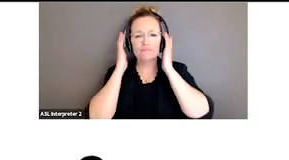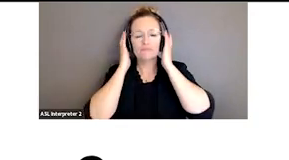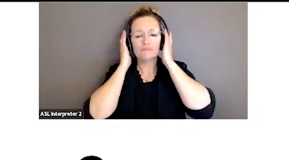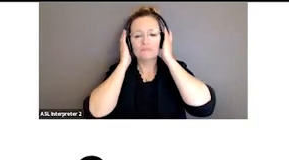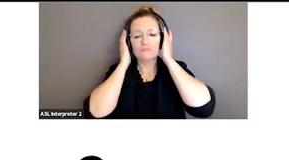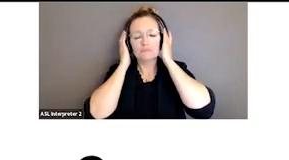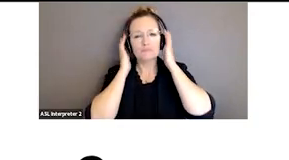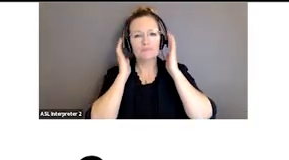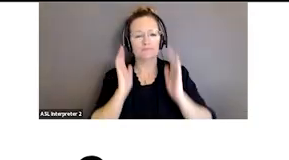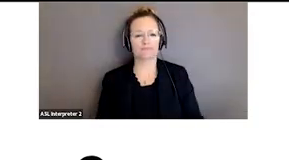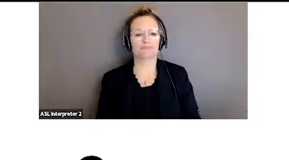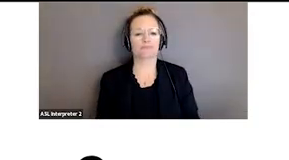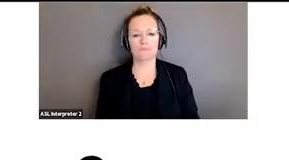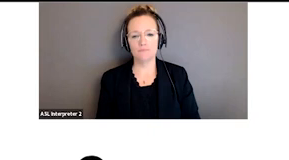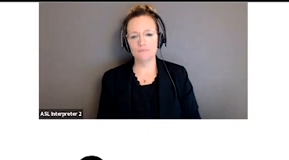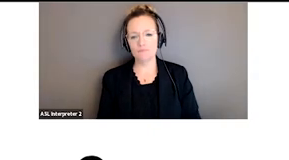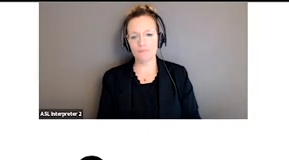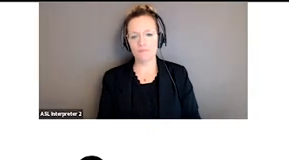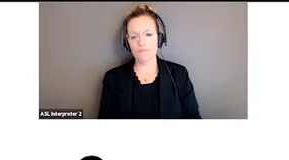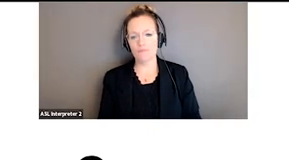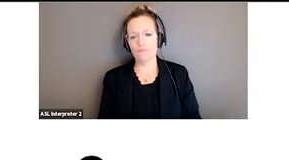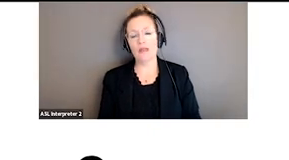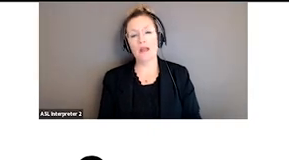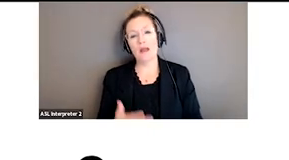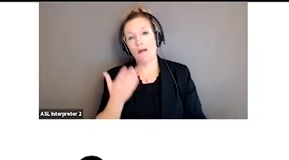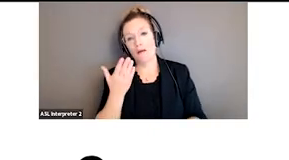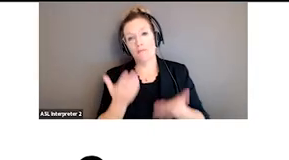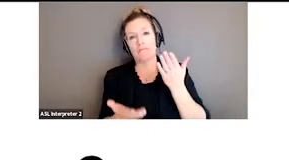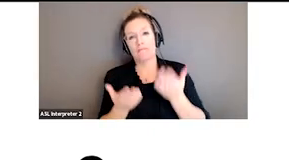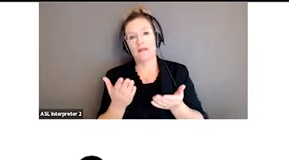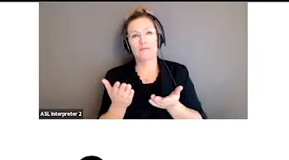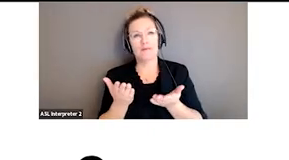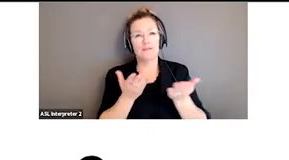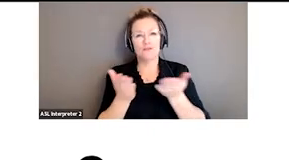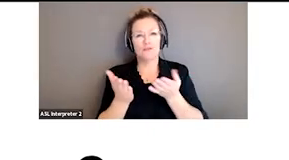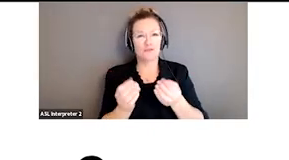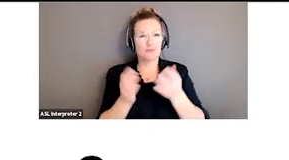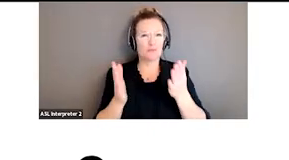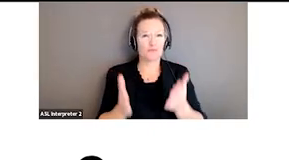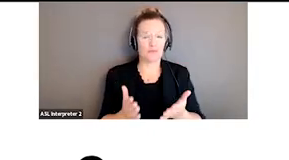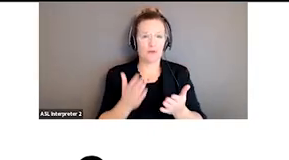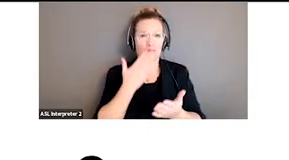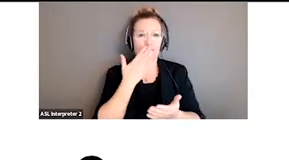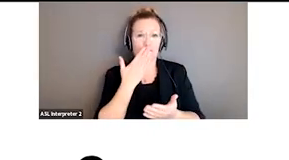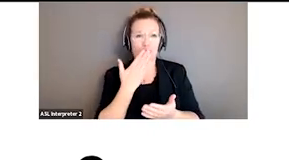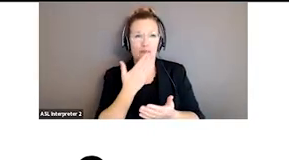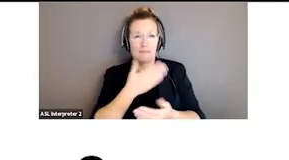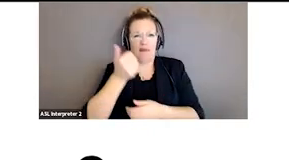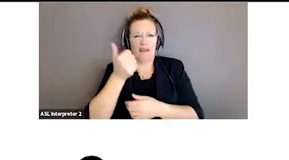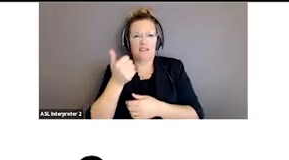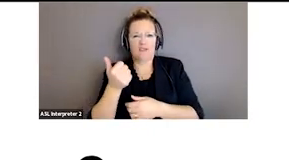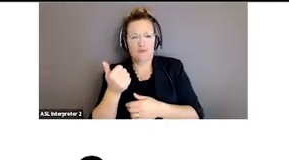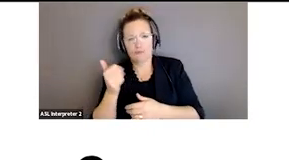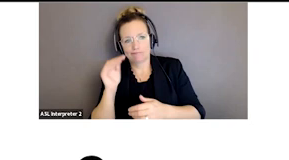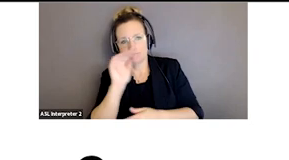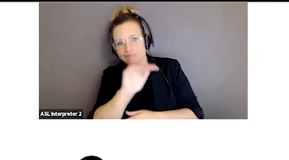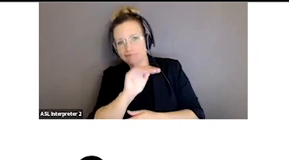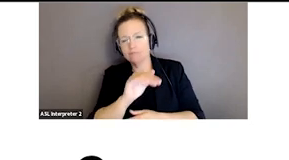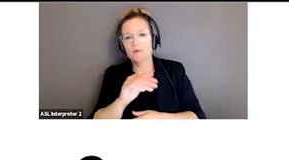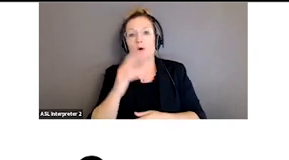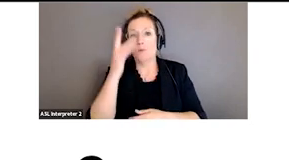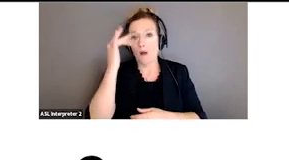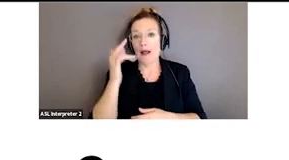where to go. Probably a service provider would be a good place to start, simply because it sounds like there are some